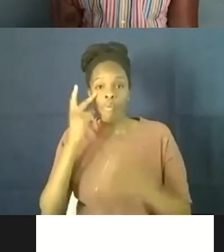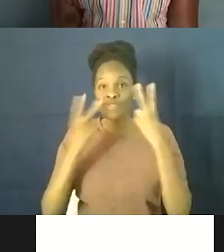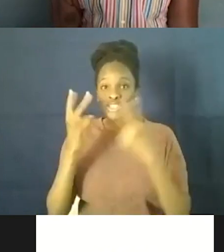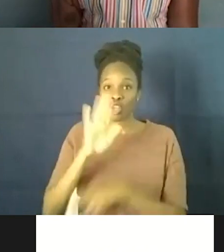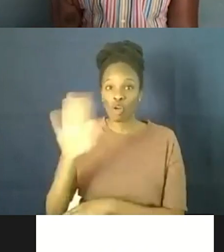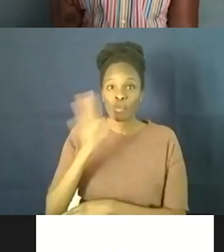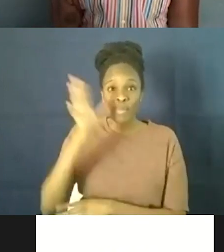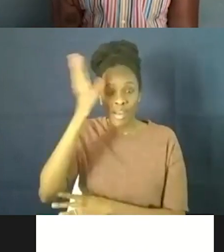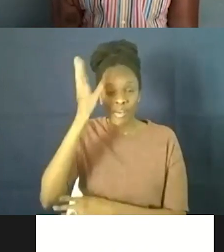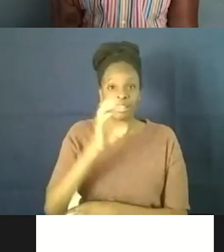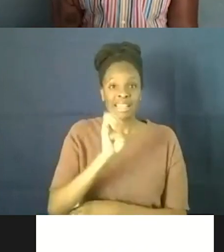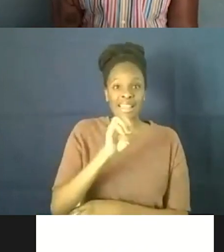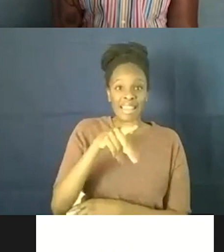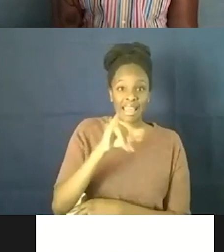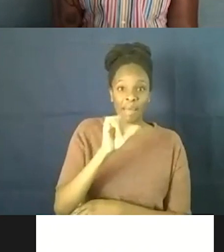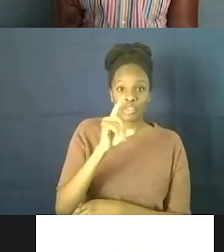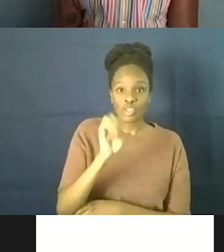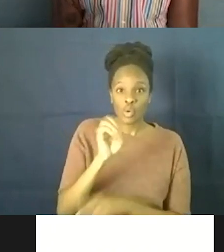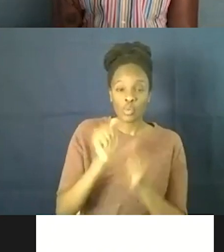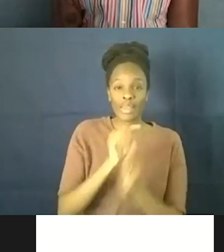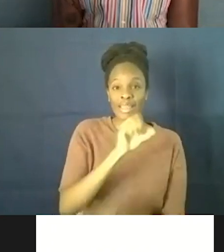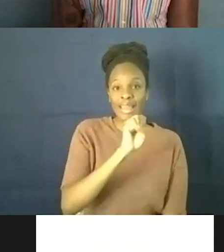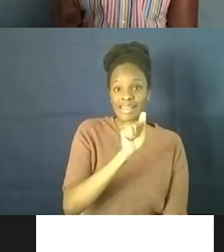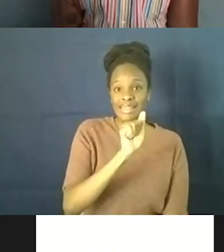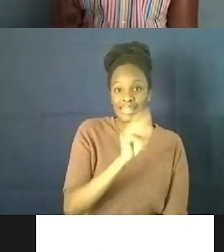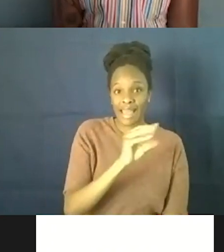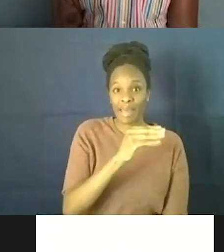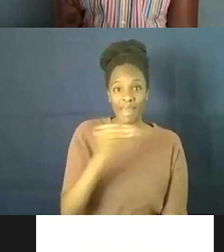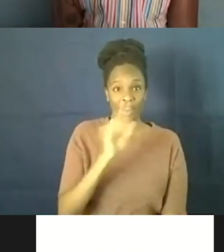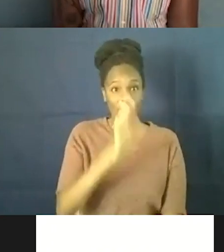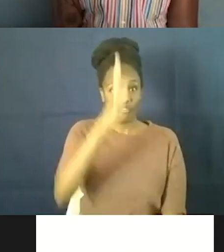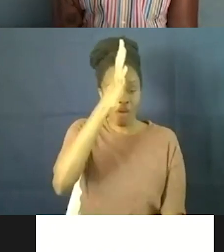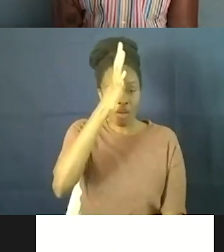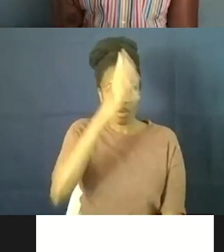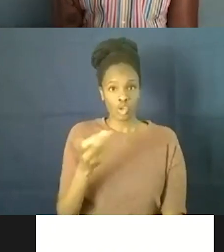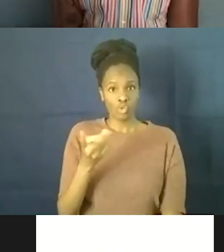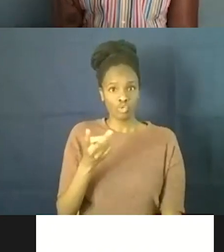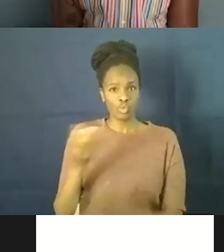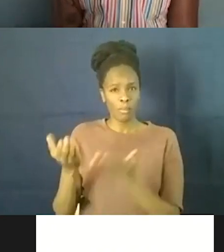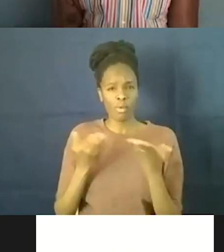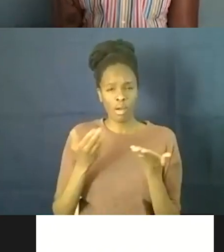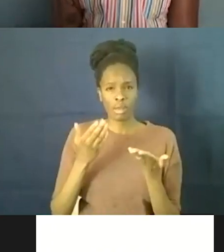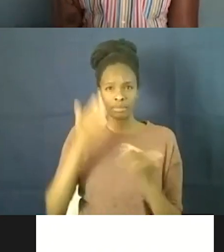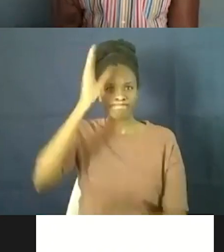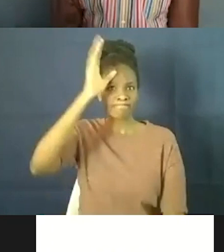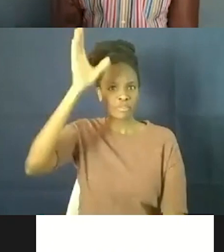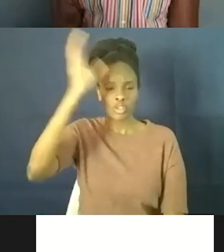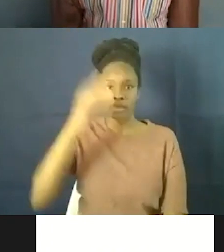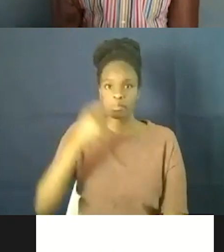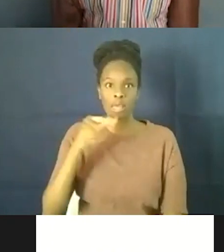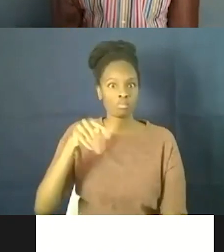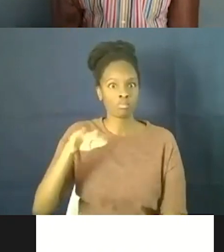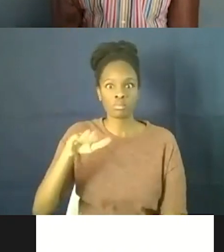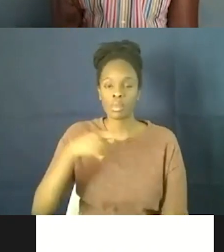the episode with Sam and her father. These are things that, like, you guys kind of brought these concepts, like, urgently, like, this is the thing I need to